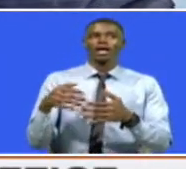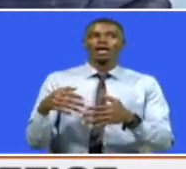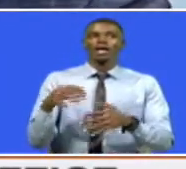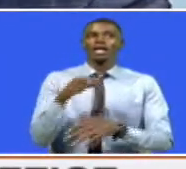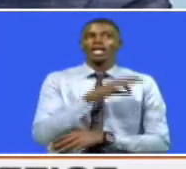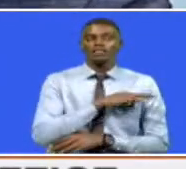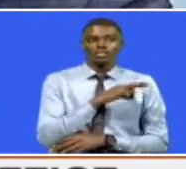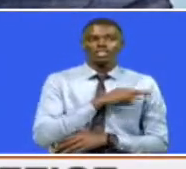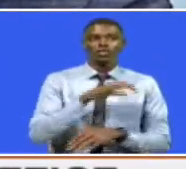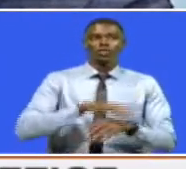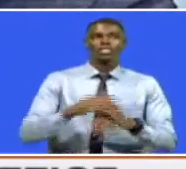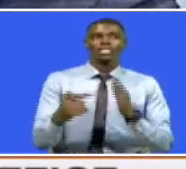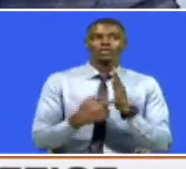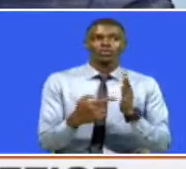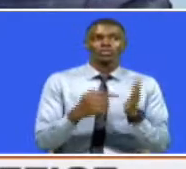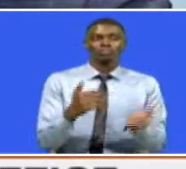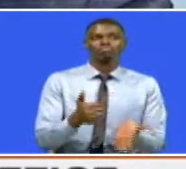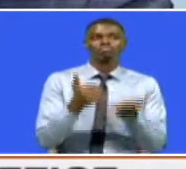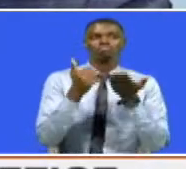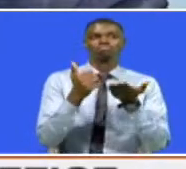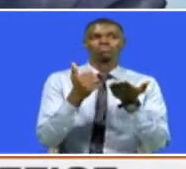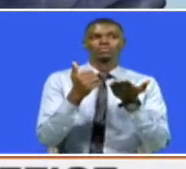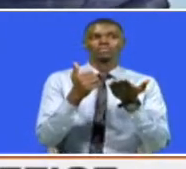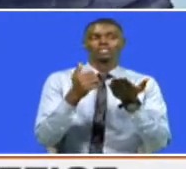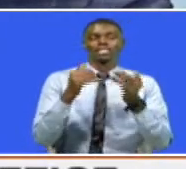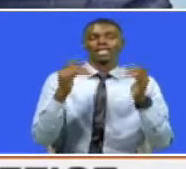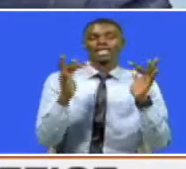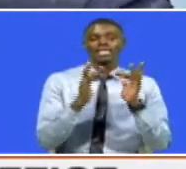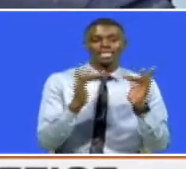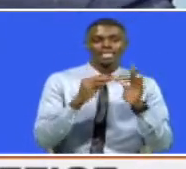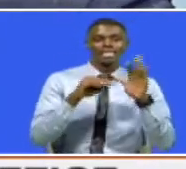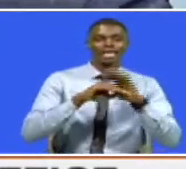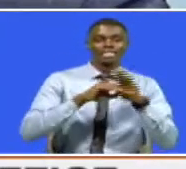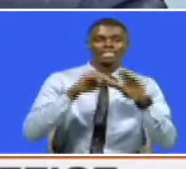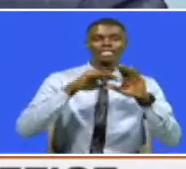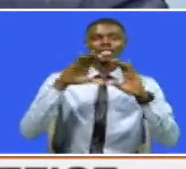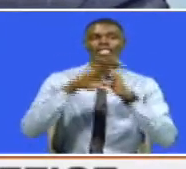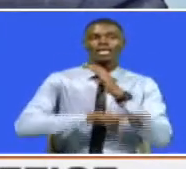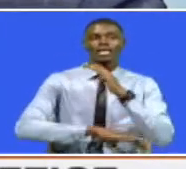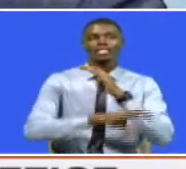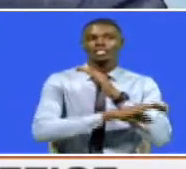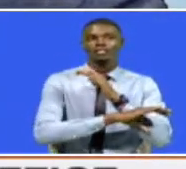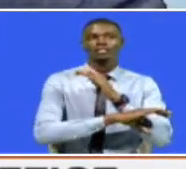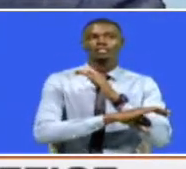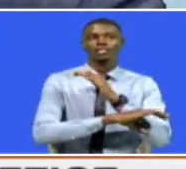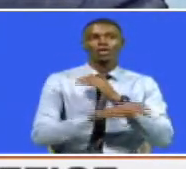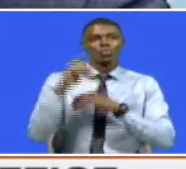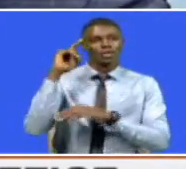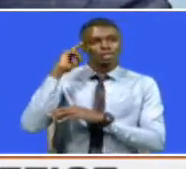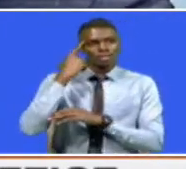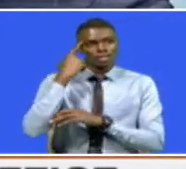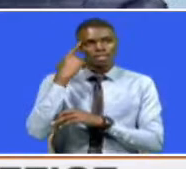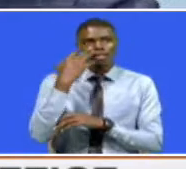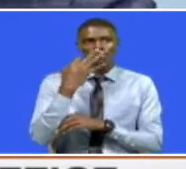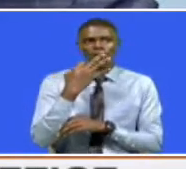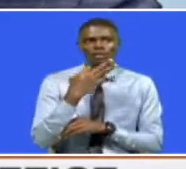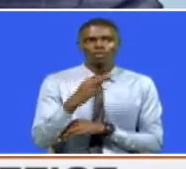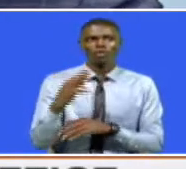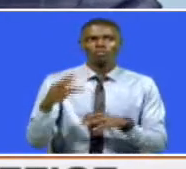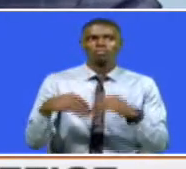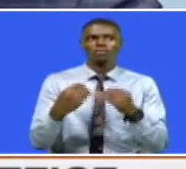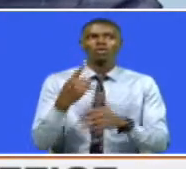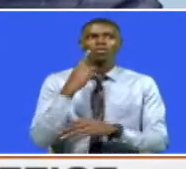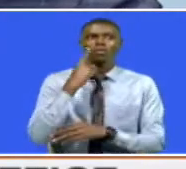technology to enhance the level of internet access all over the country. Yeah, we are actually thinking of, other than rolling out